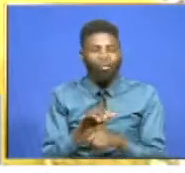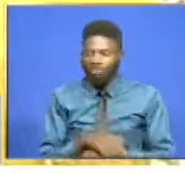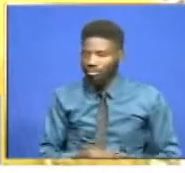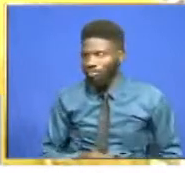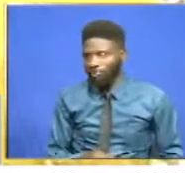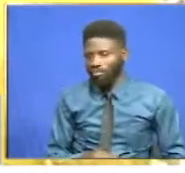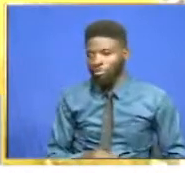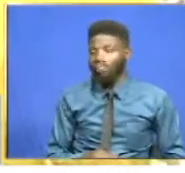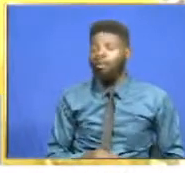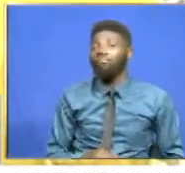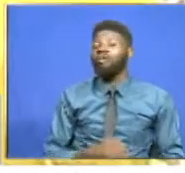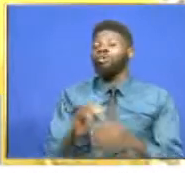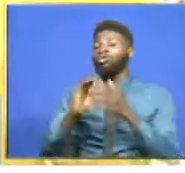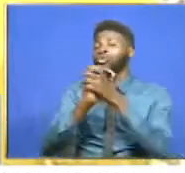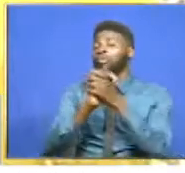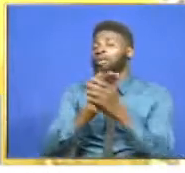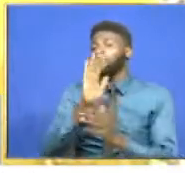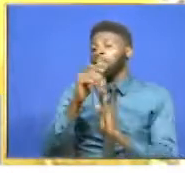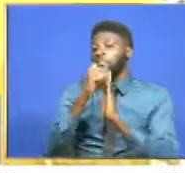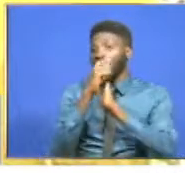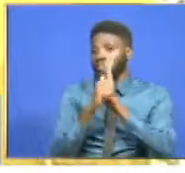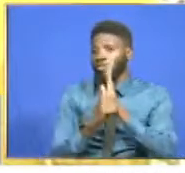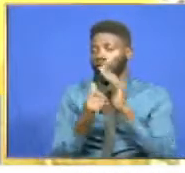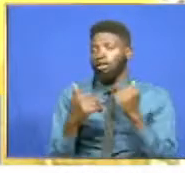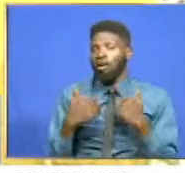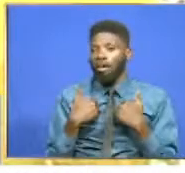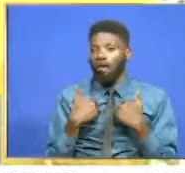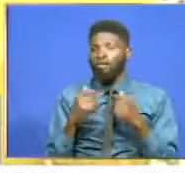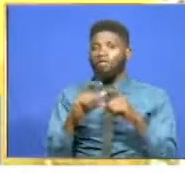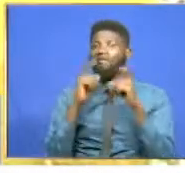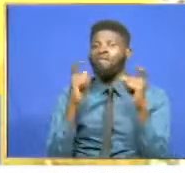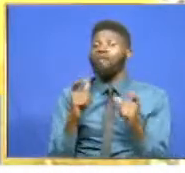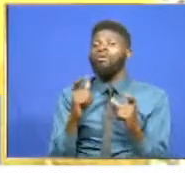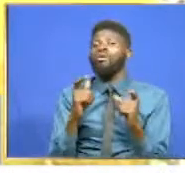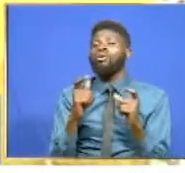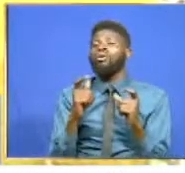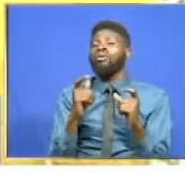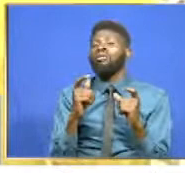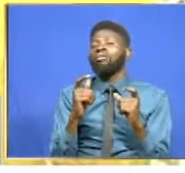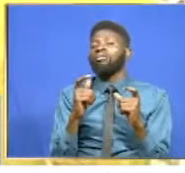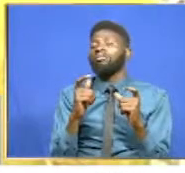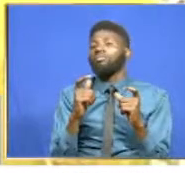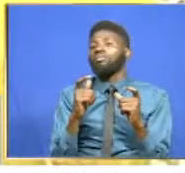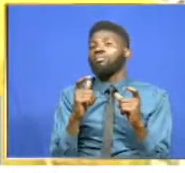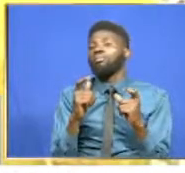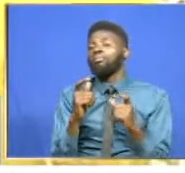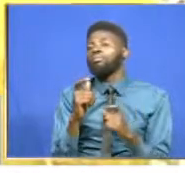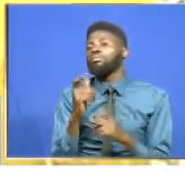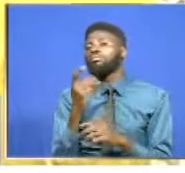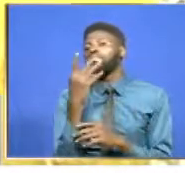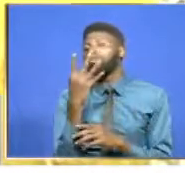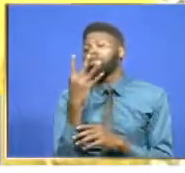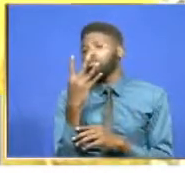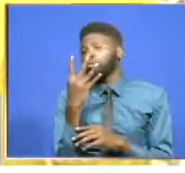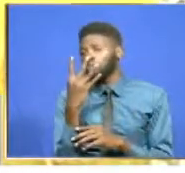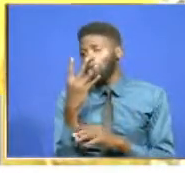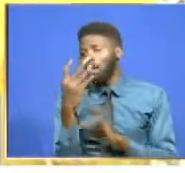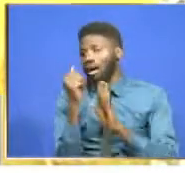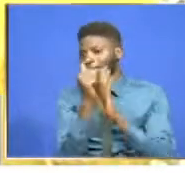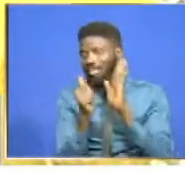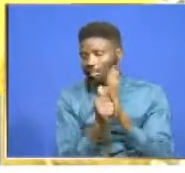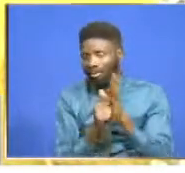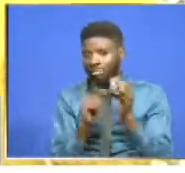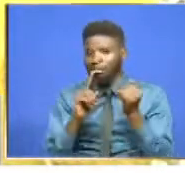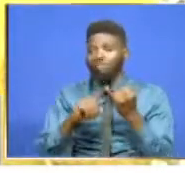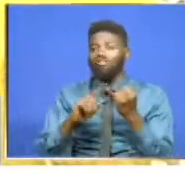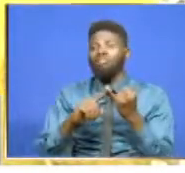party's manifesto came up with four big ideas to deliver. One, food security for all. Two, universal health. Three, housing. Number